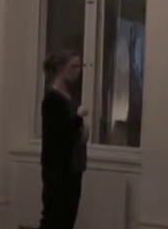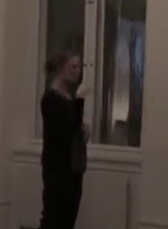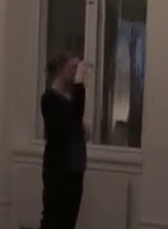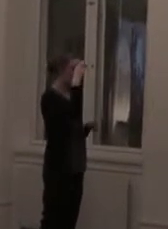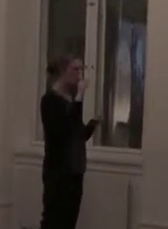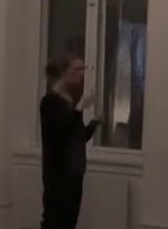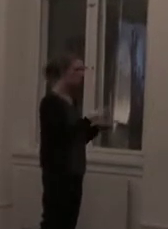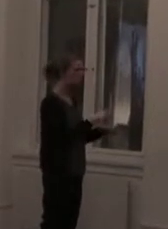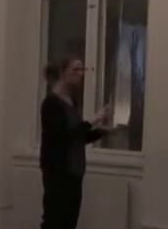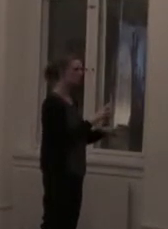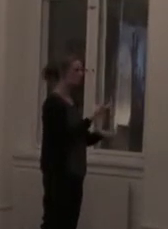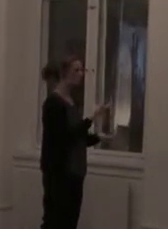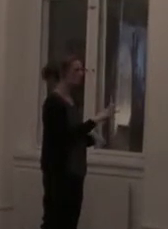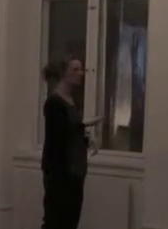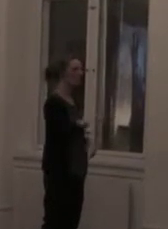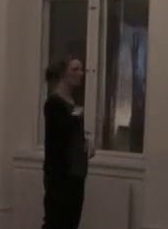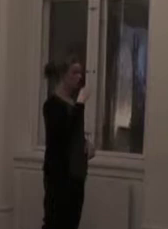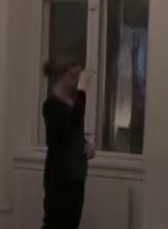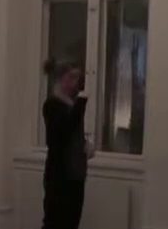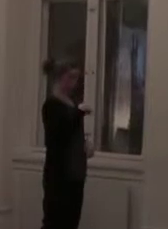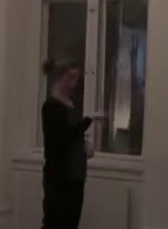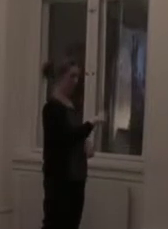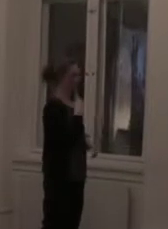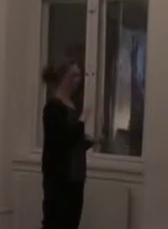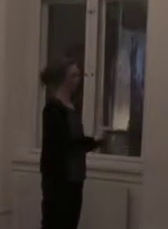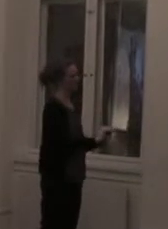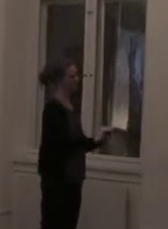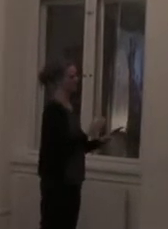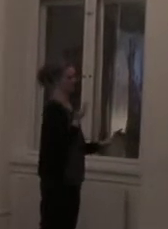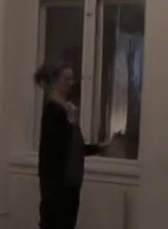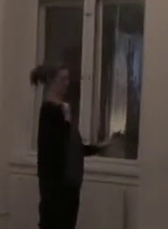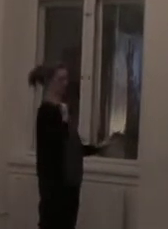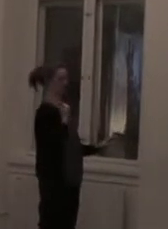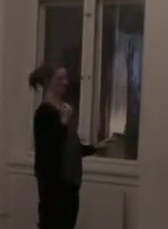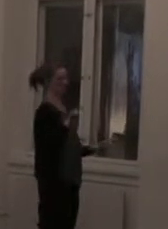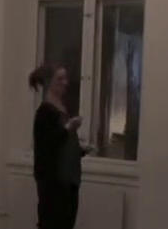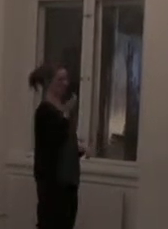now she's like 65, so the training was like a few years ago.